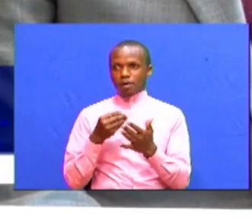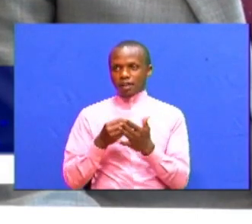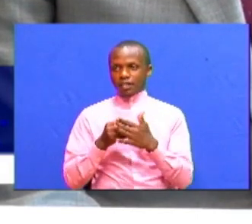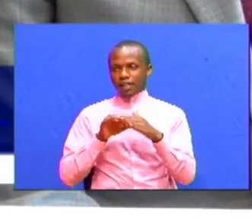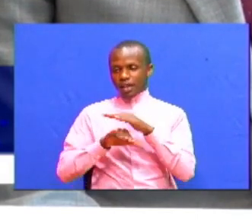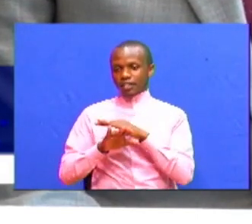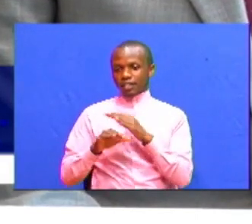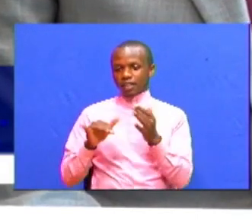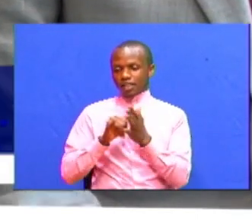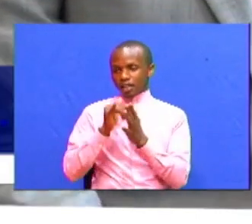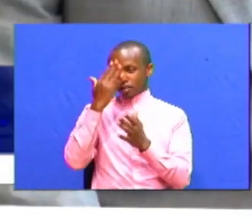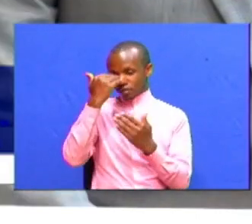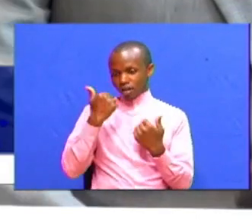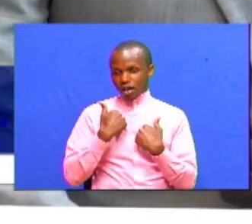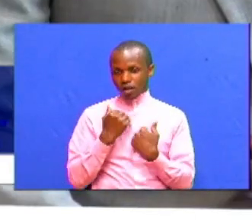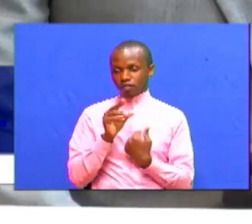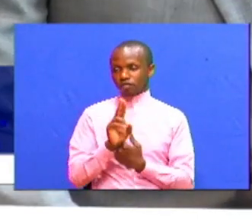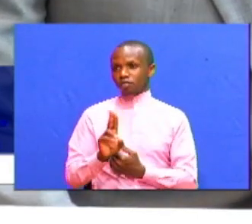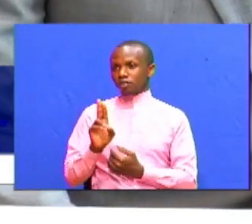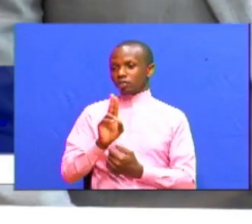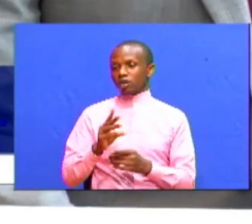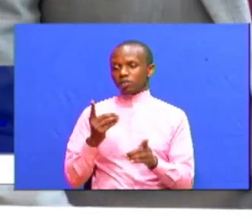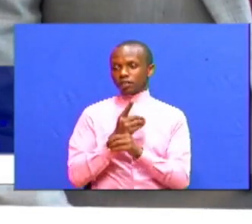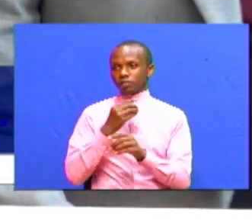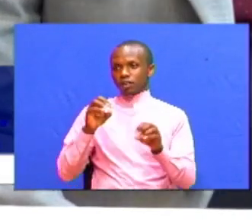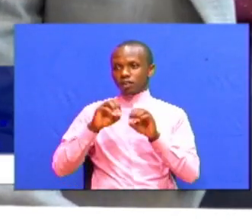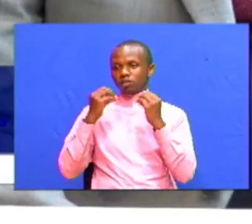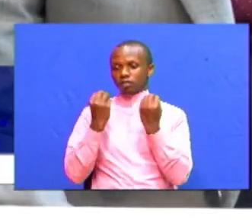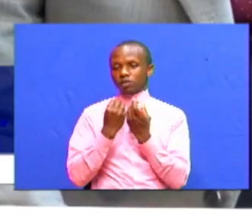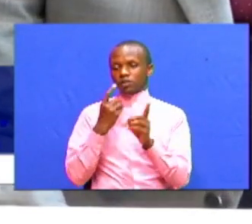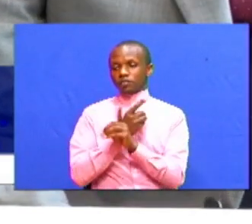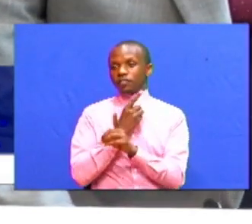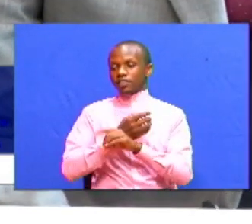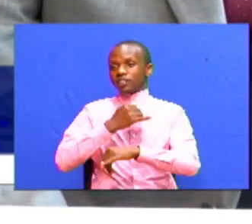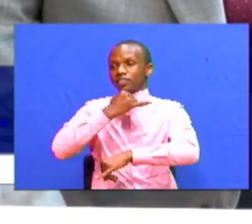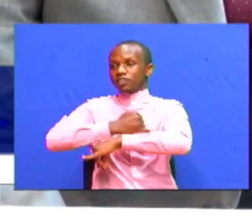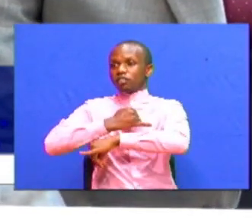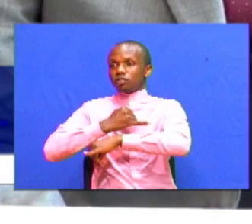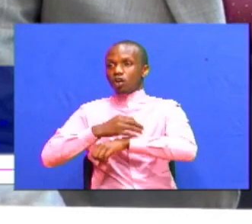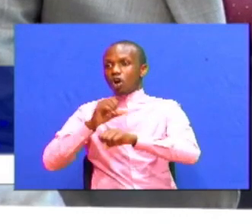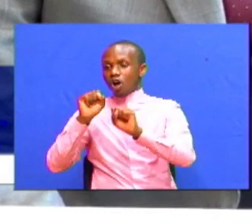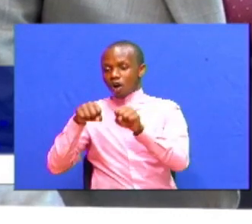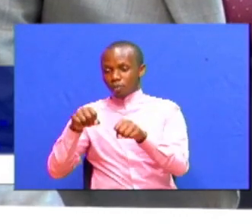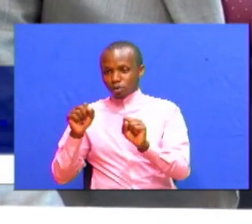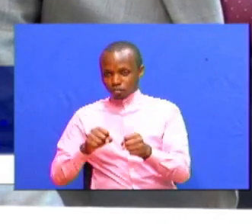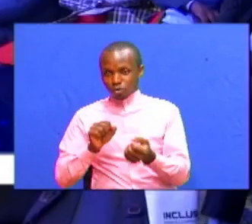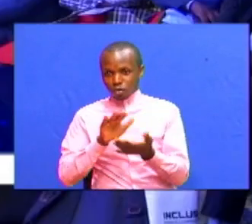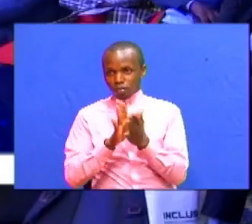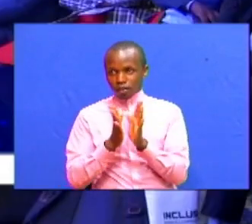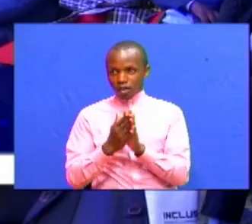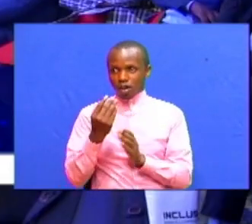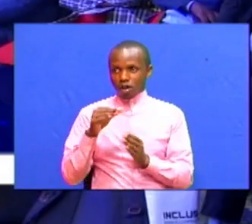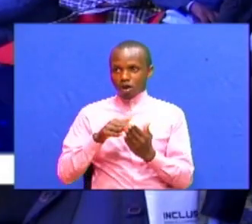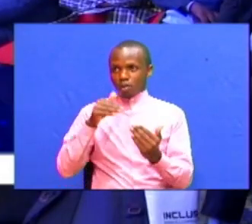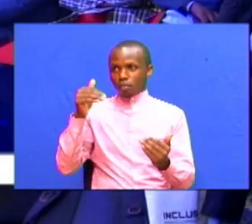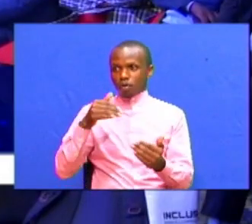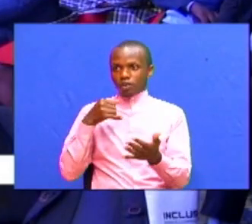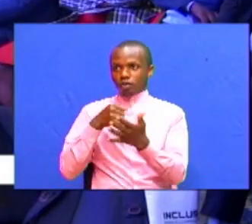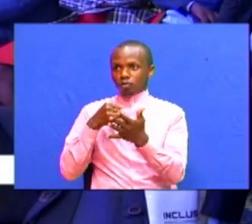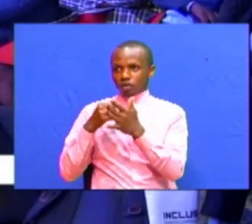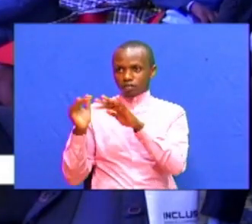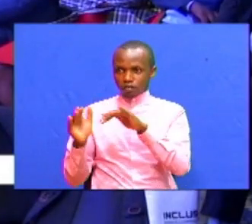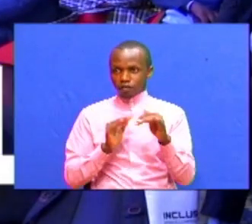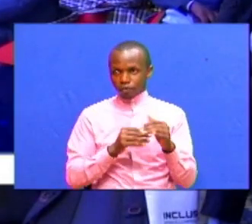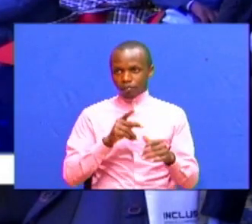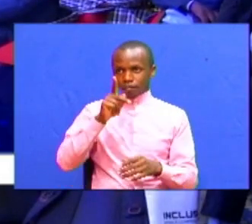we see how we can support different organizations, different institutions, to be able to become more inclusive. On his part,